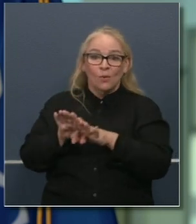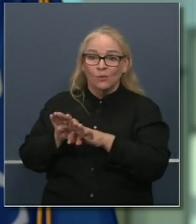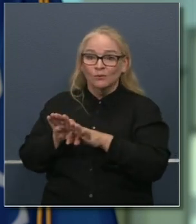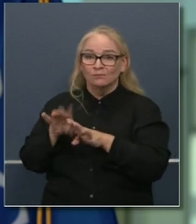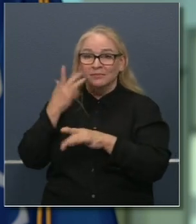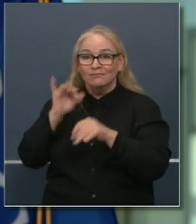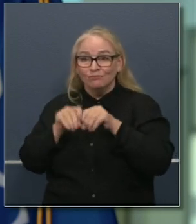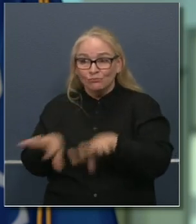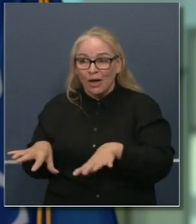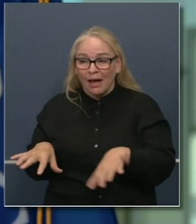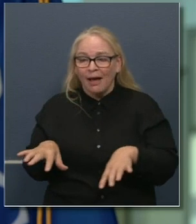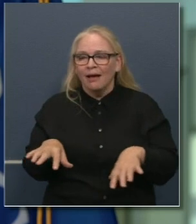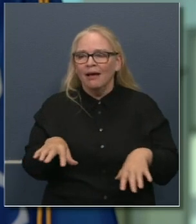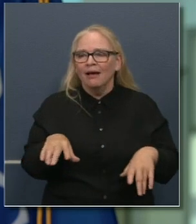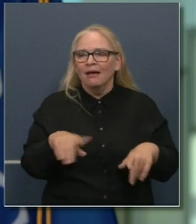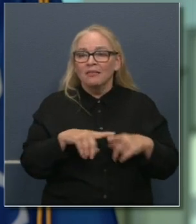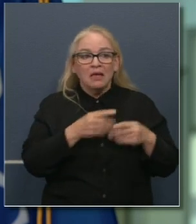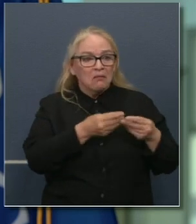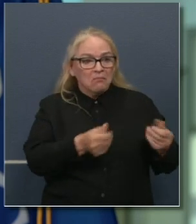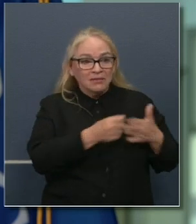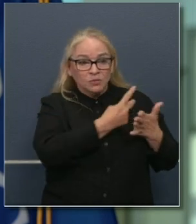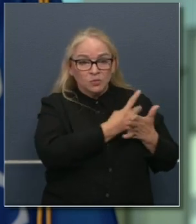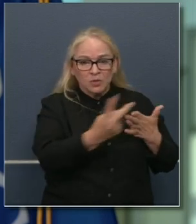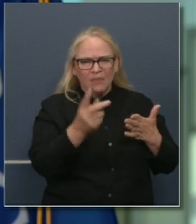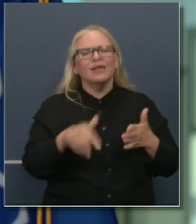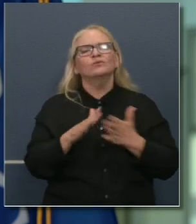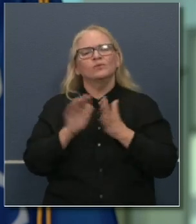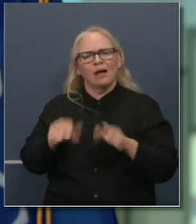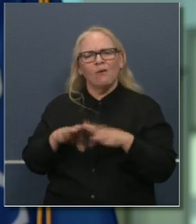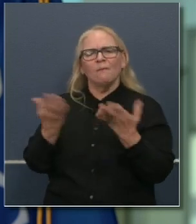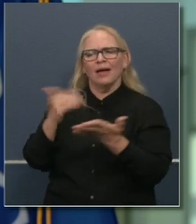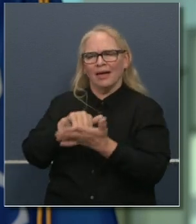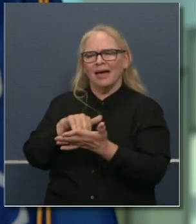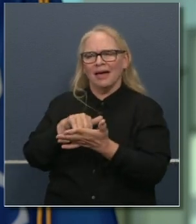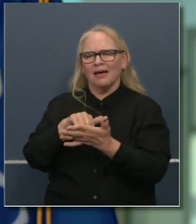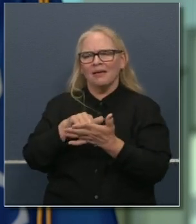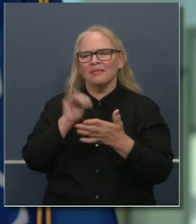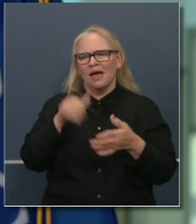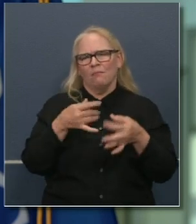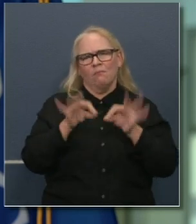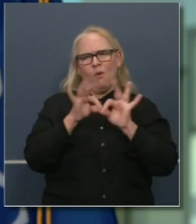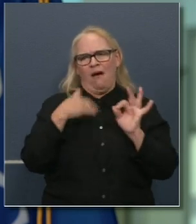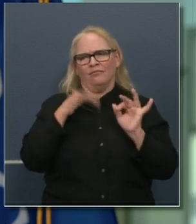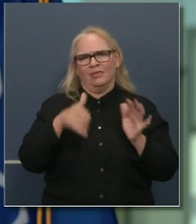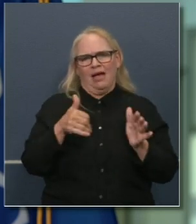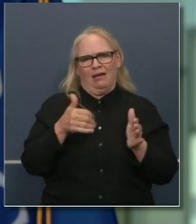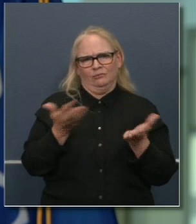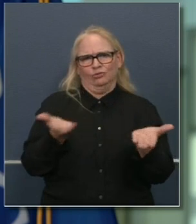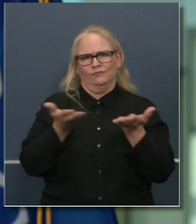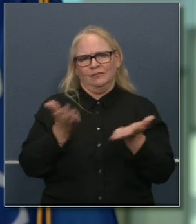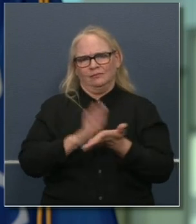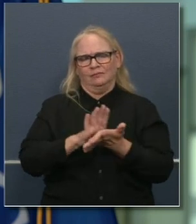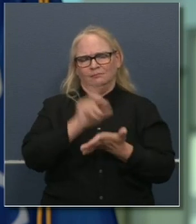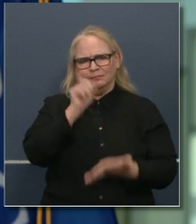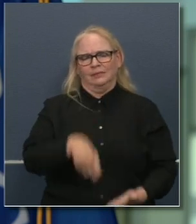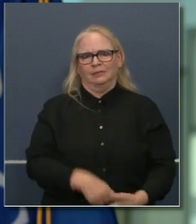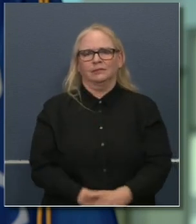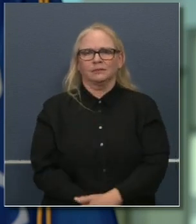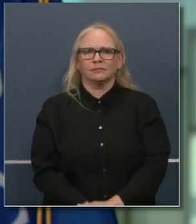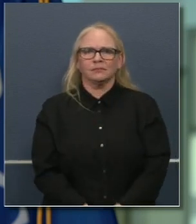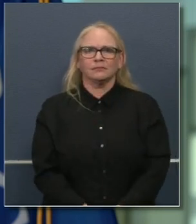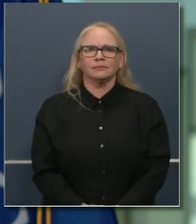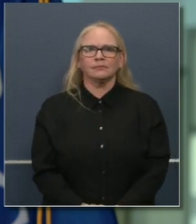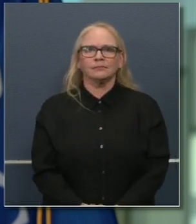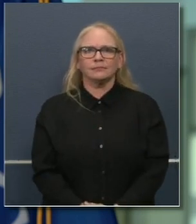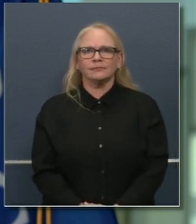virus. Kathleen Renane, AP. Hi, Governor. So as you mentioned, some